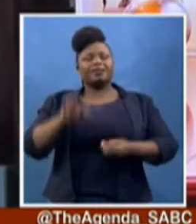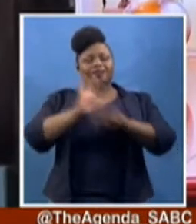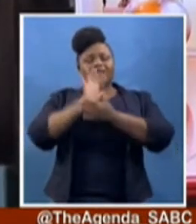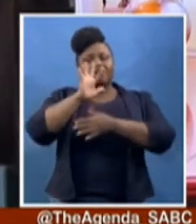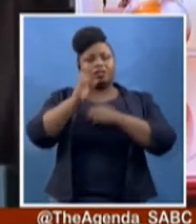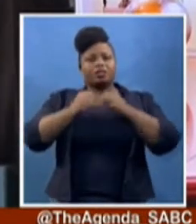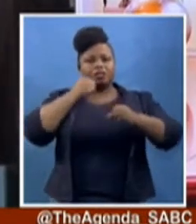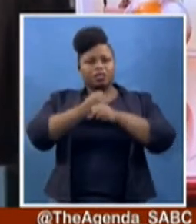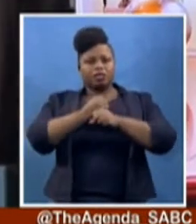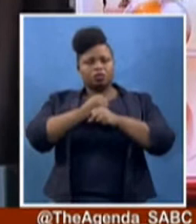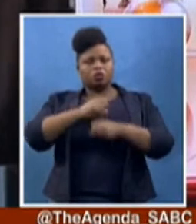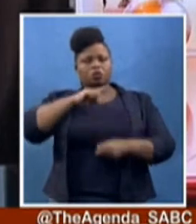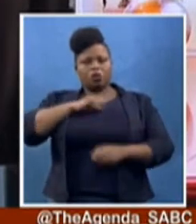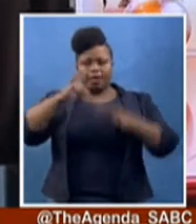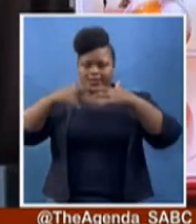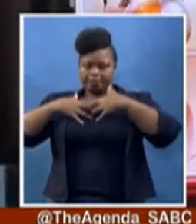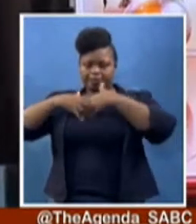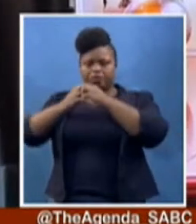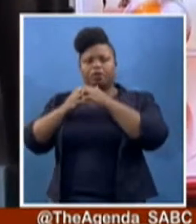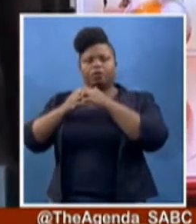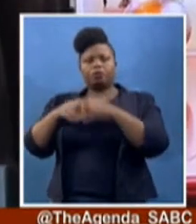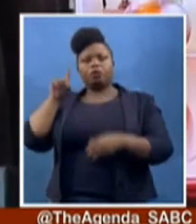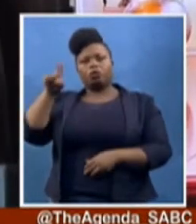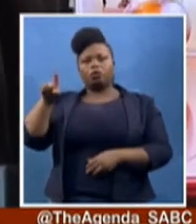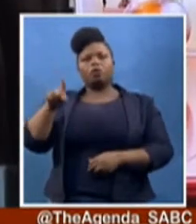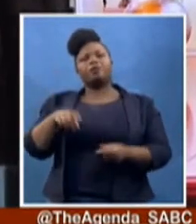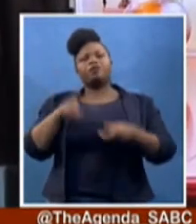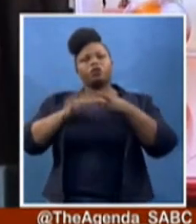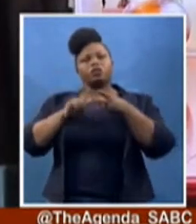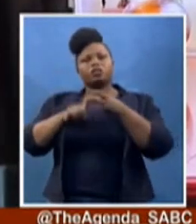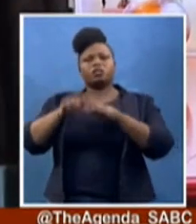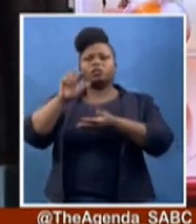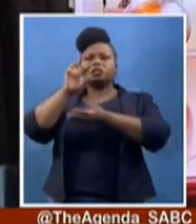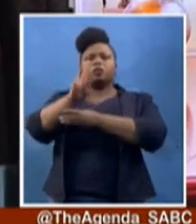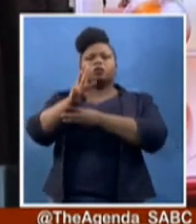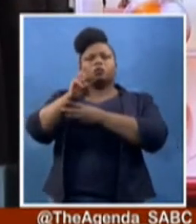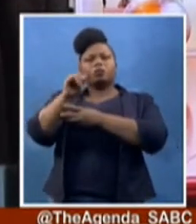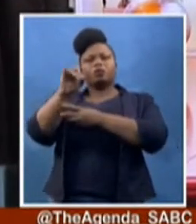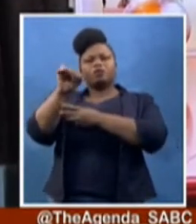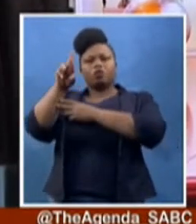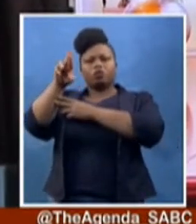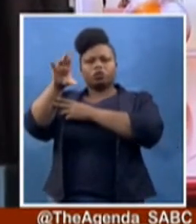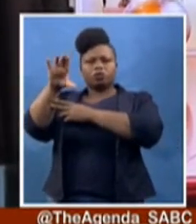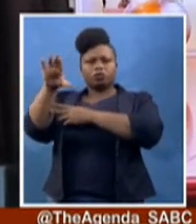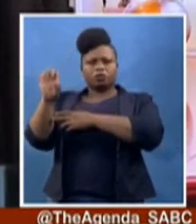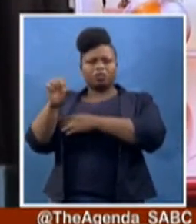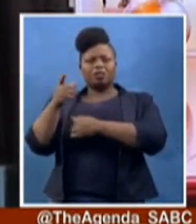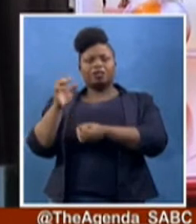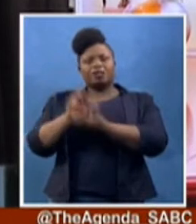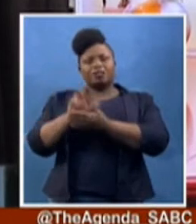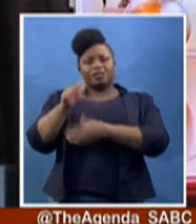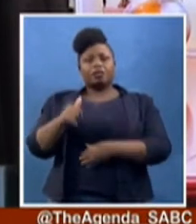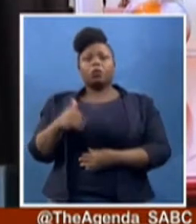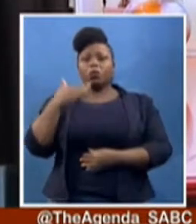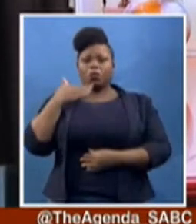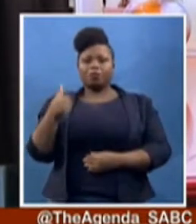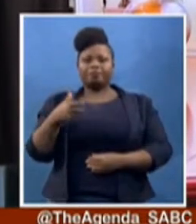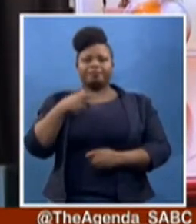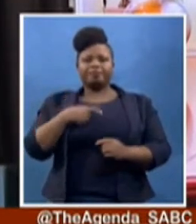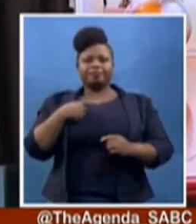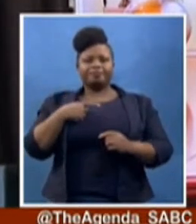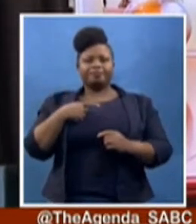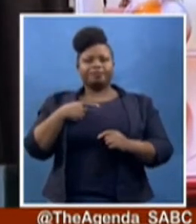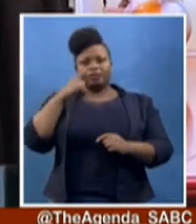in 1871, Charlotte Manny was born near Fort Beaufort in South